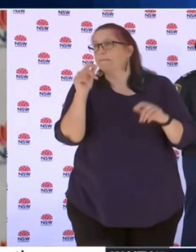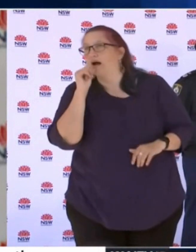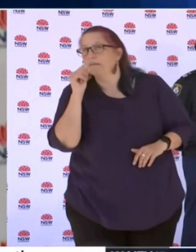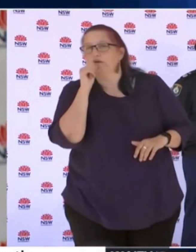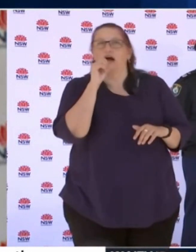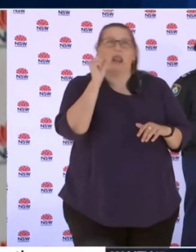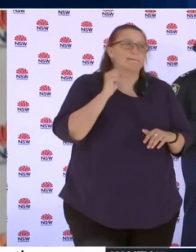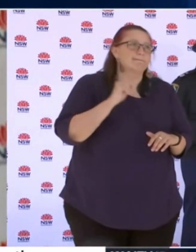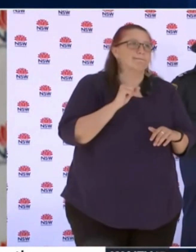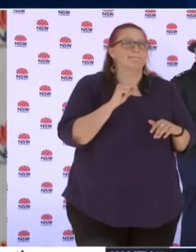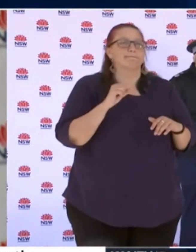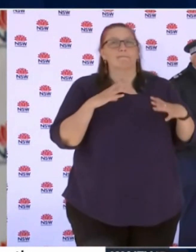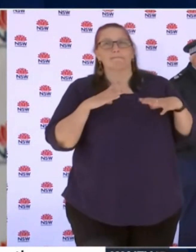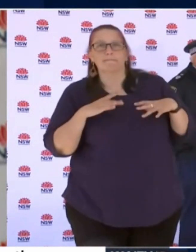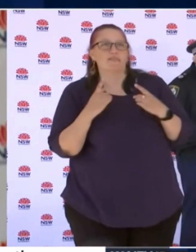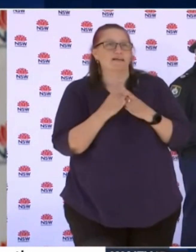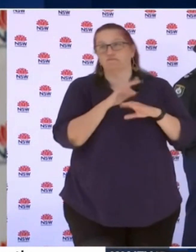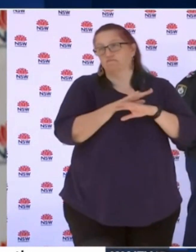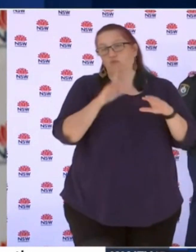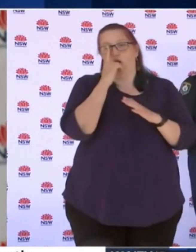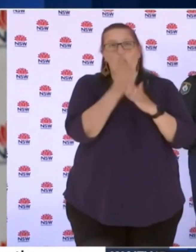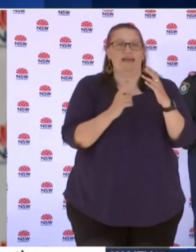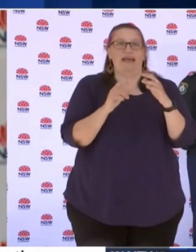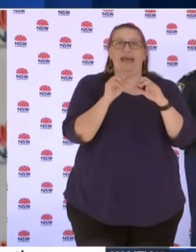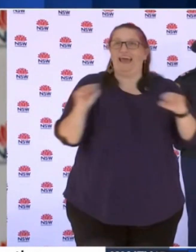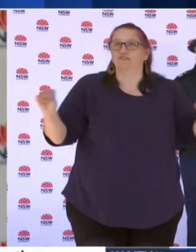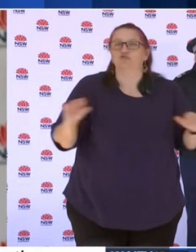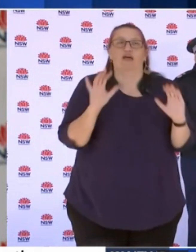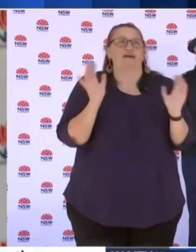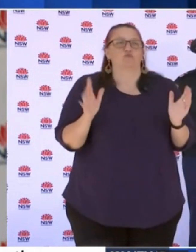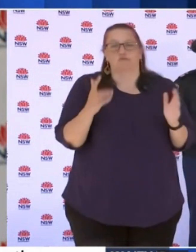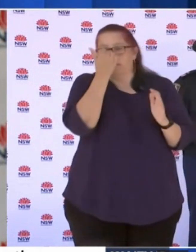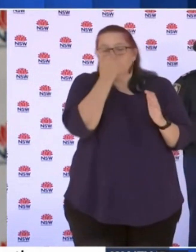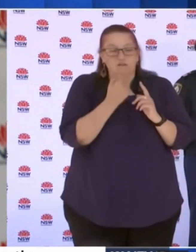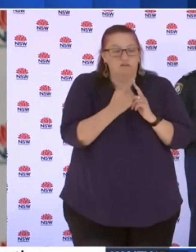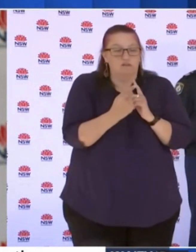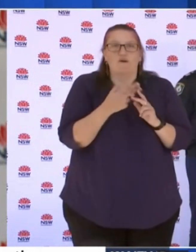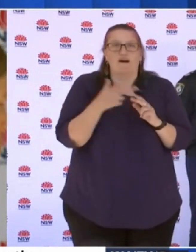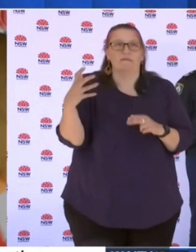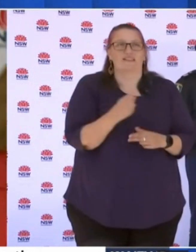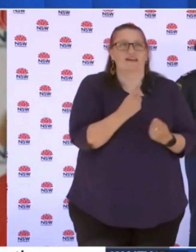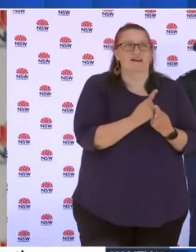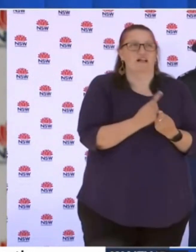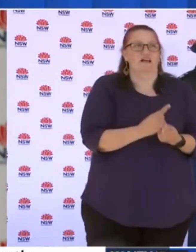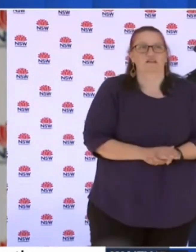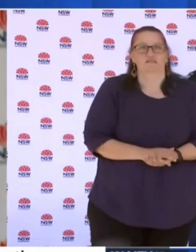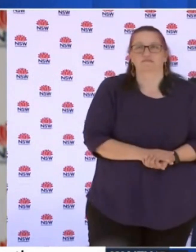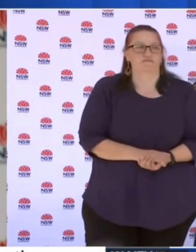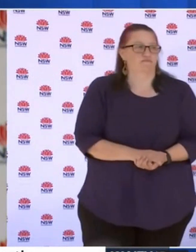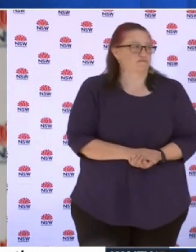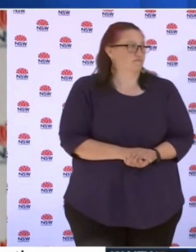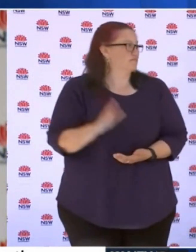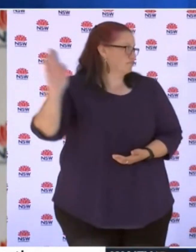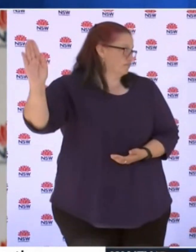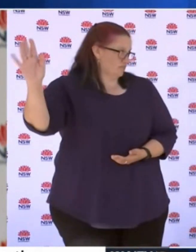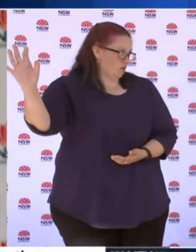hospitality. They can basically go outdoor exercise and do some critical shopping. Thank you. One question, Premier, really sorry.